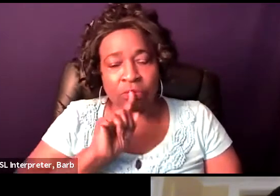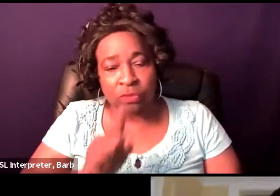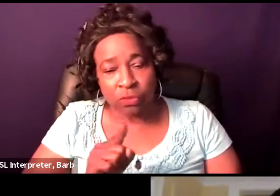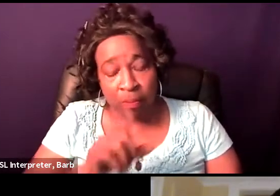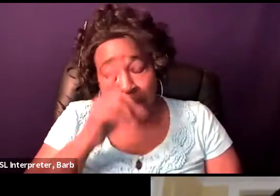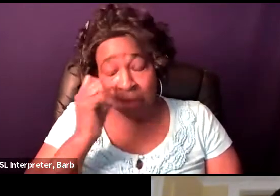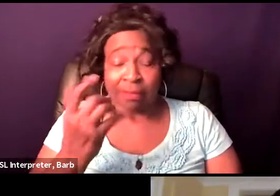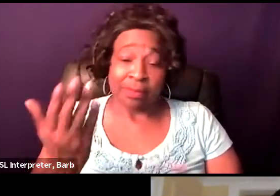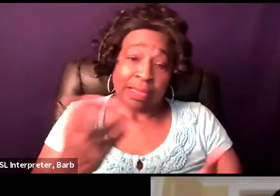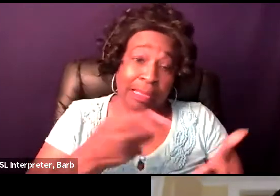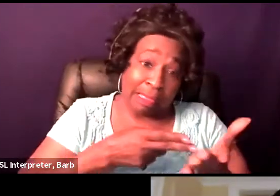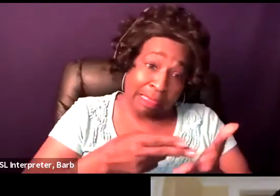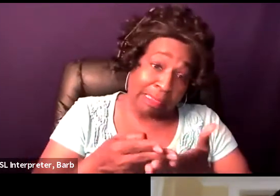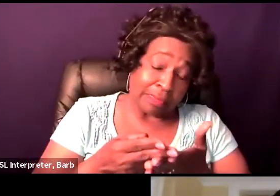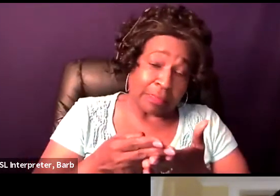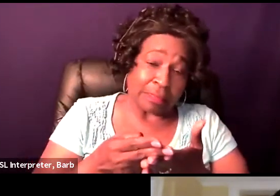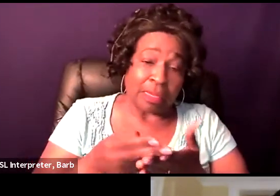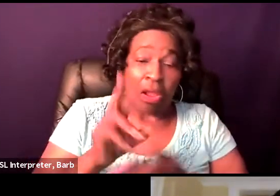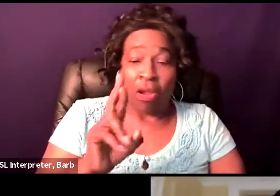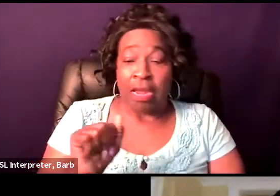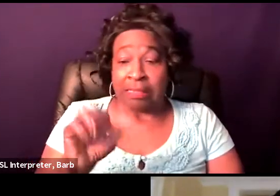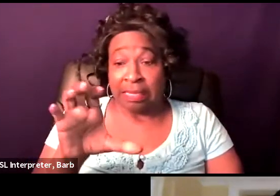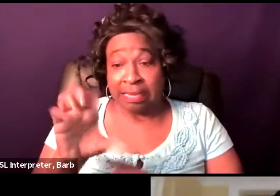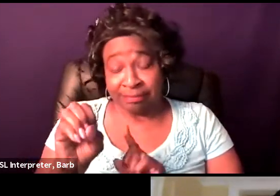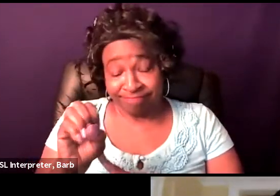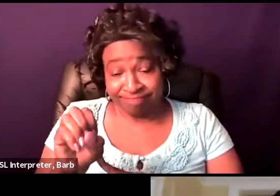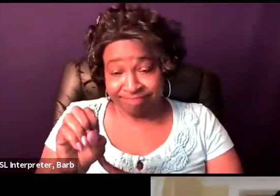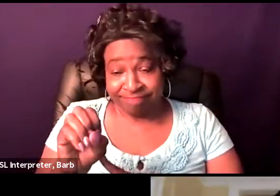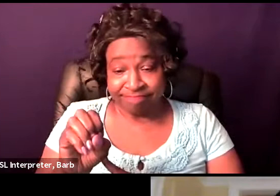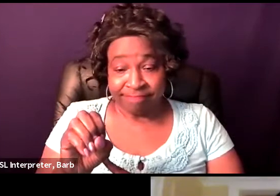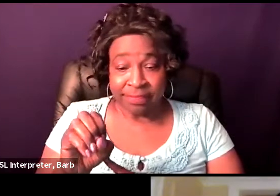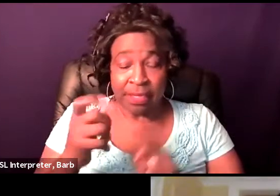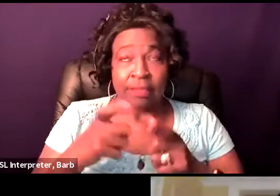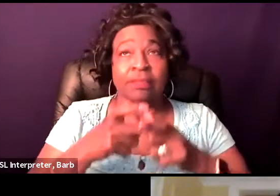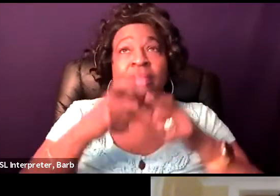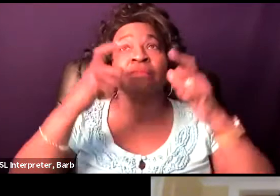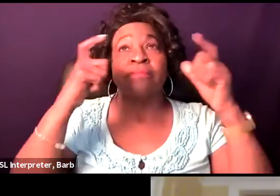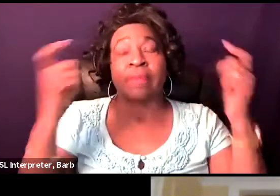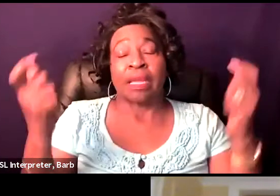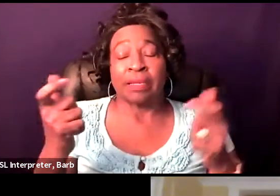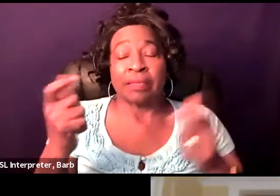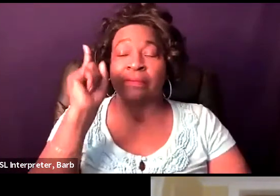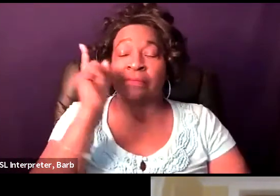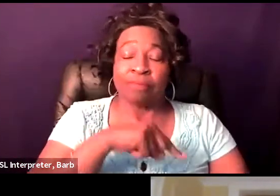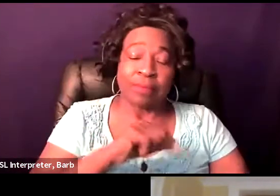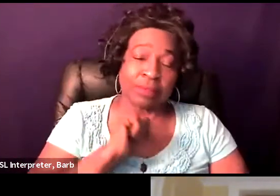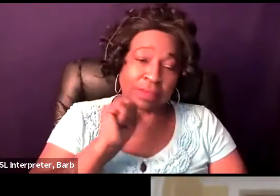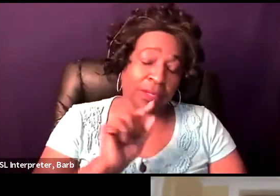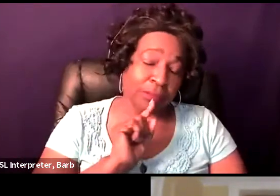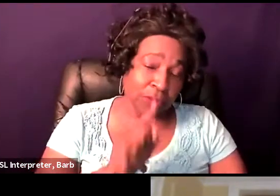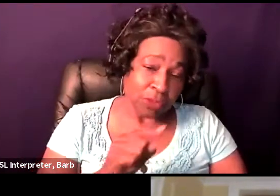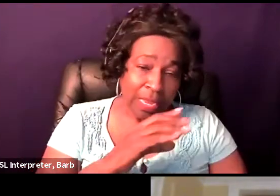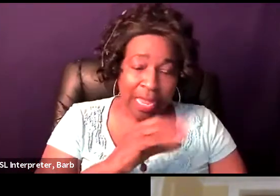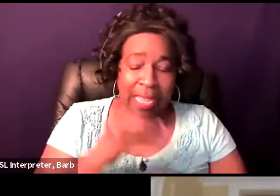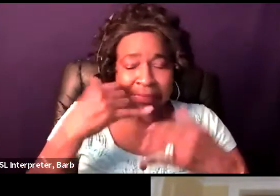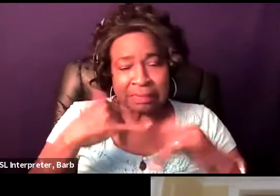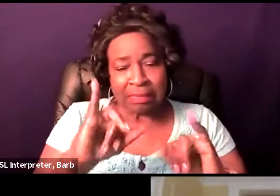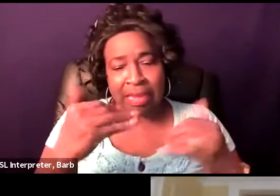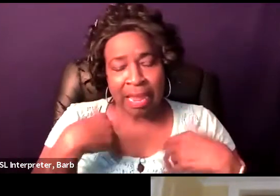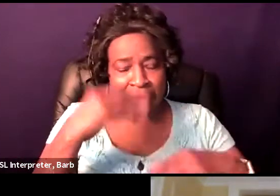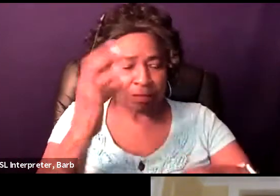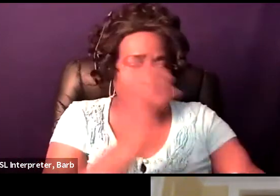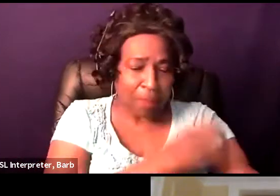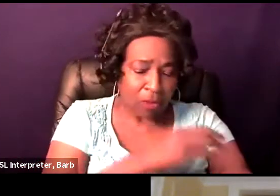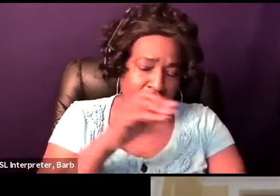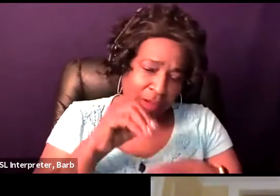reality, race is a master fiction, right? And so, and yet it has such powerful